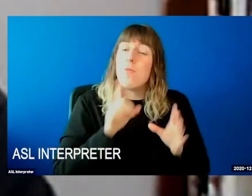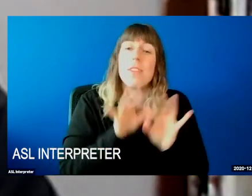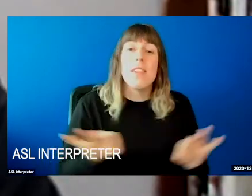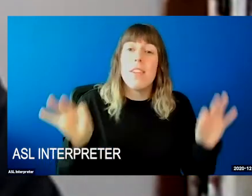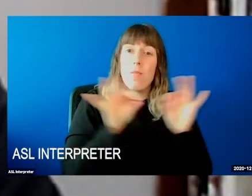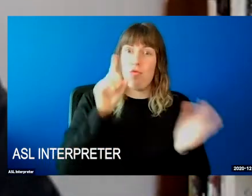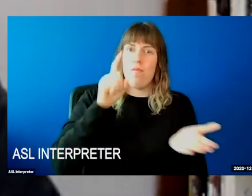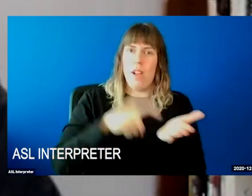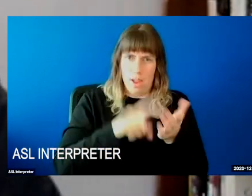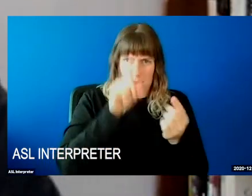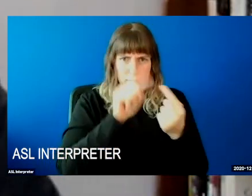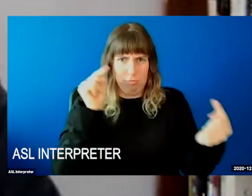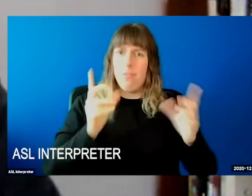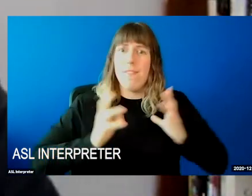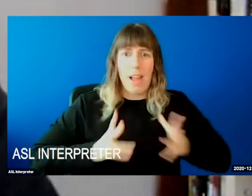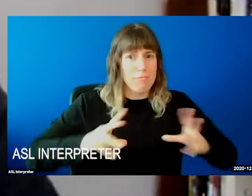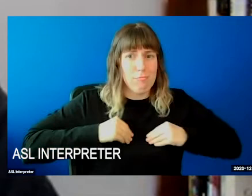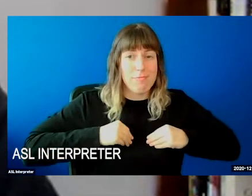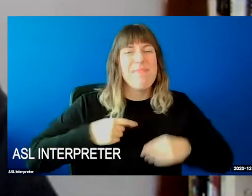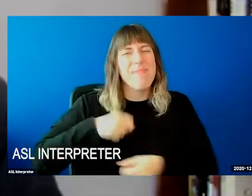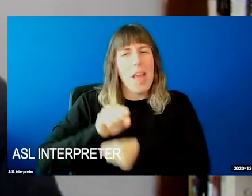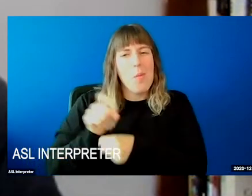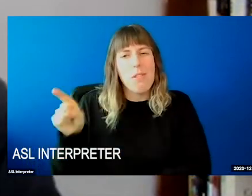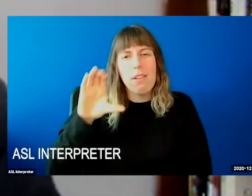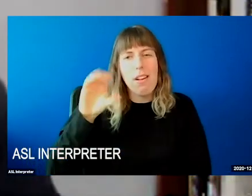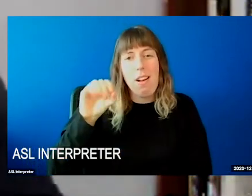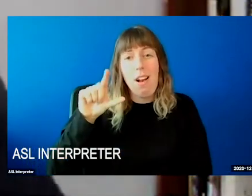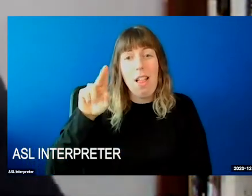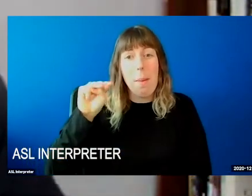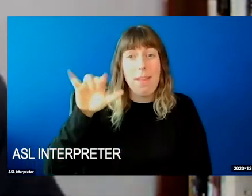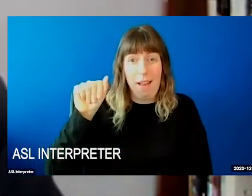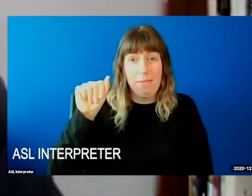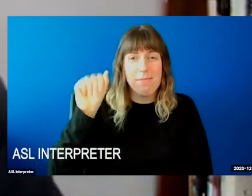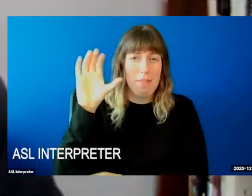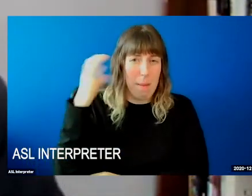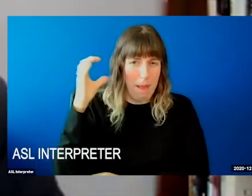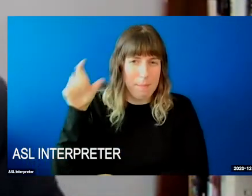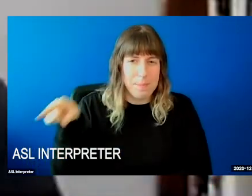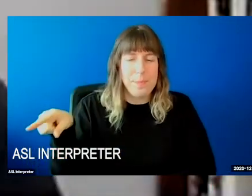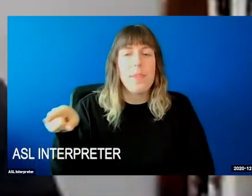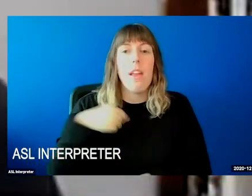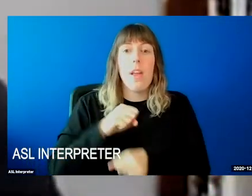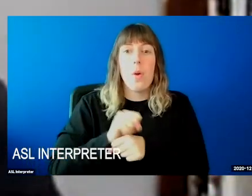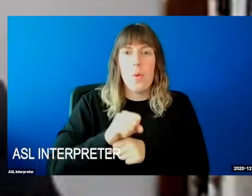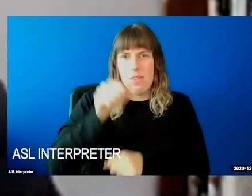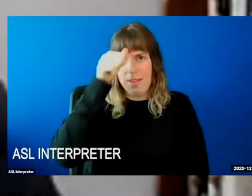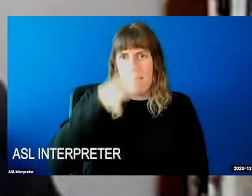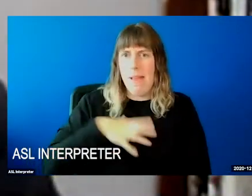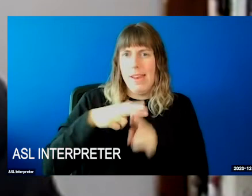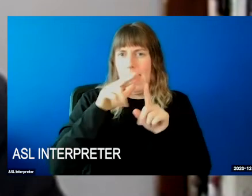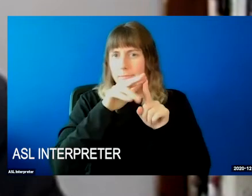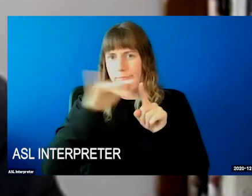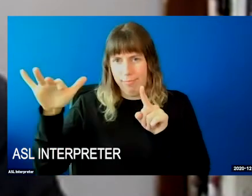thing. I worked a lot in Colombia, and in particular, I worked with a man named Juan Manuel Santos,